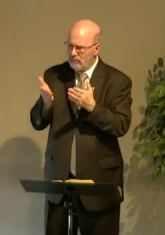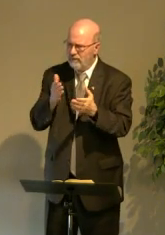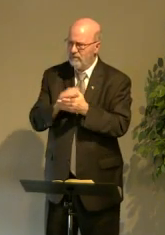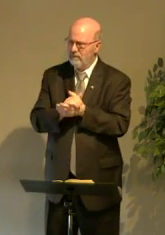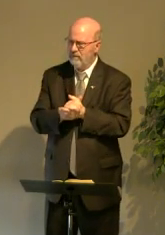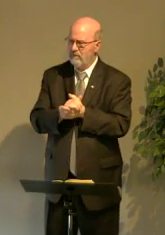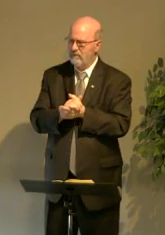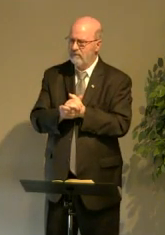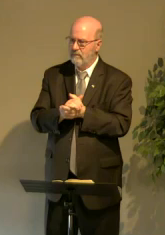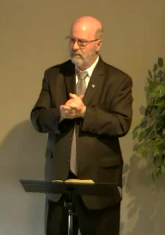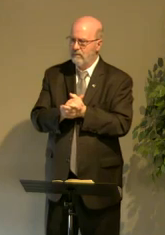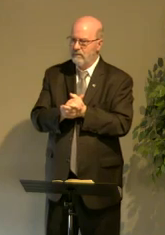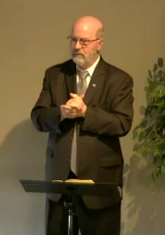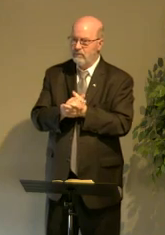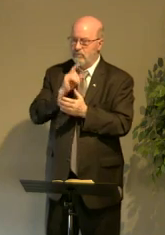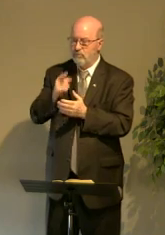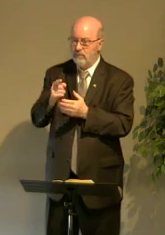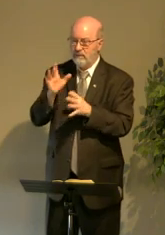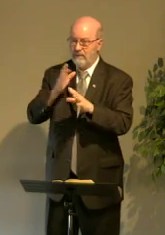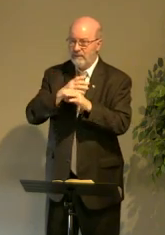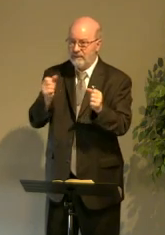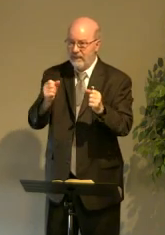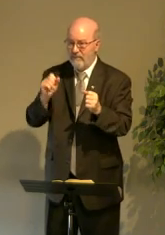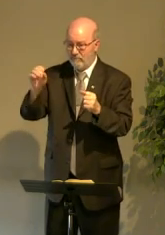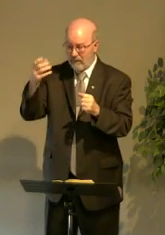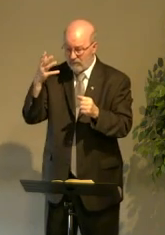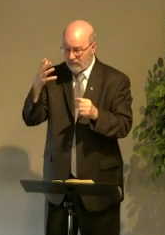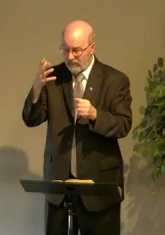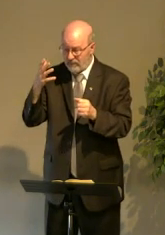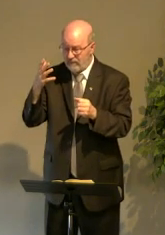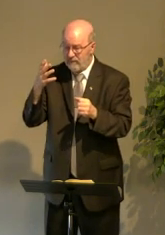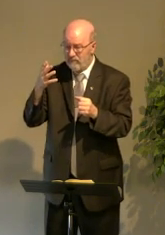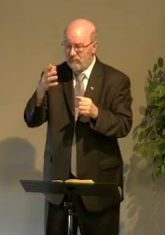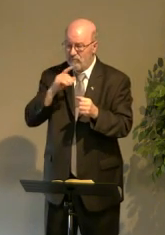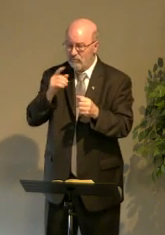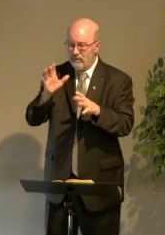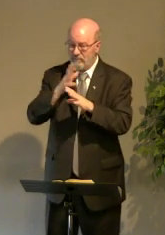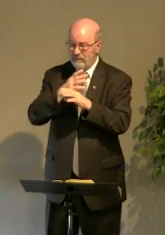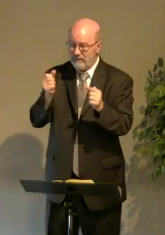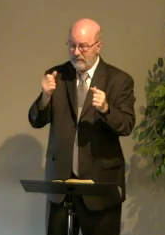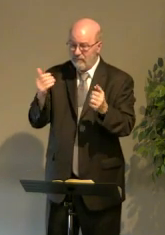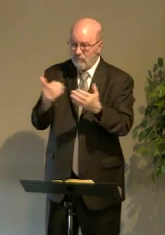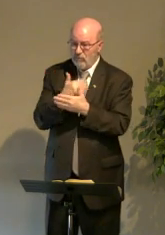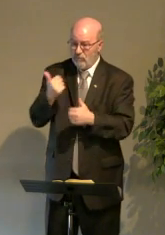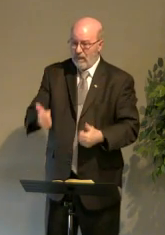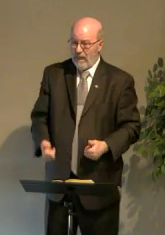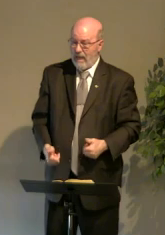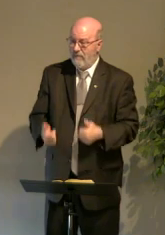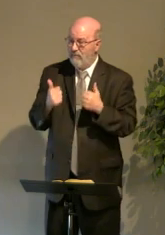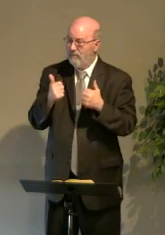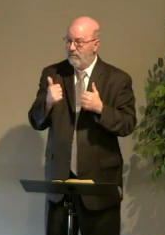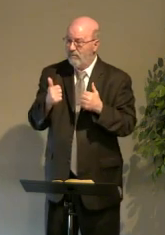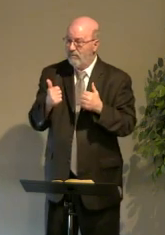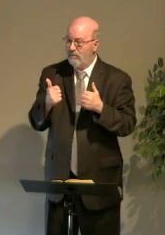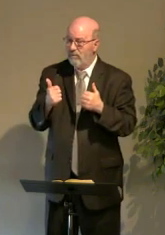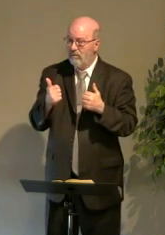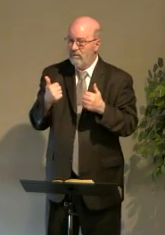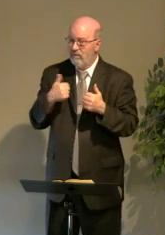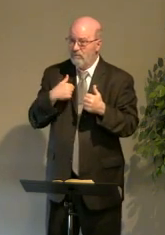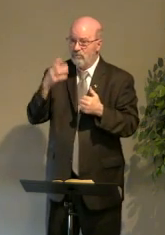How is your workload? If we're genuinely saved by grace, if we genuinely have new life, then we